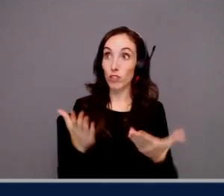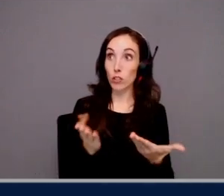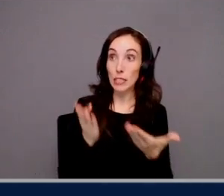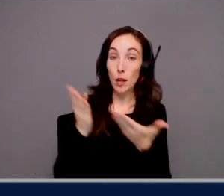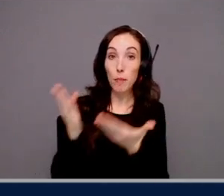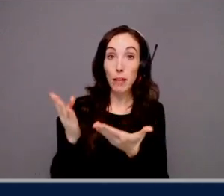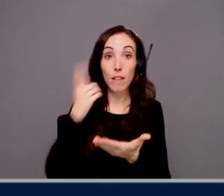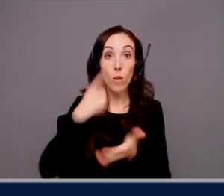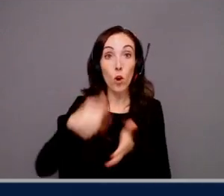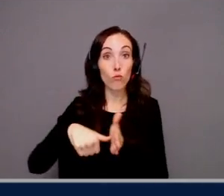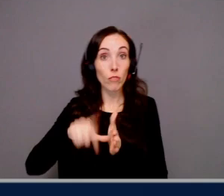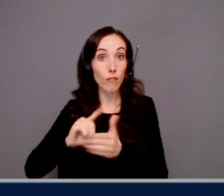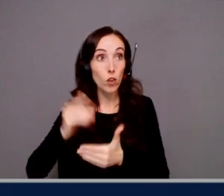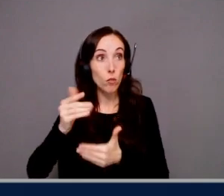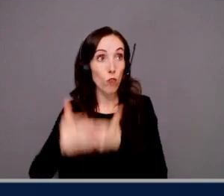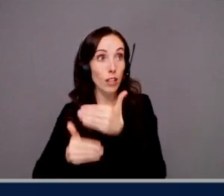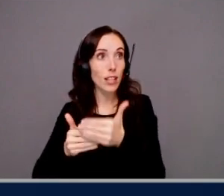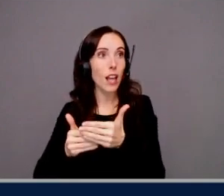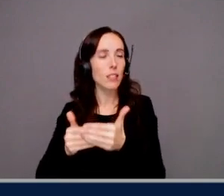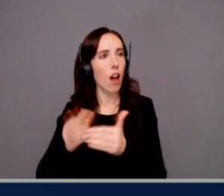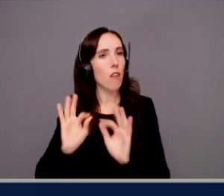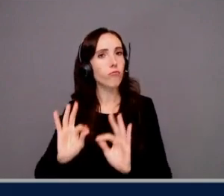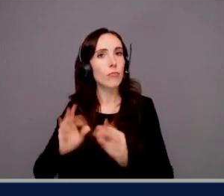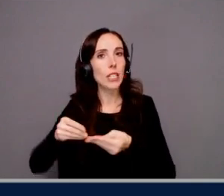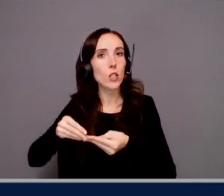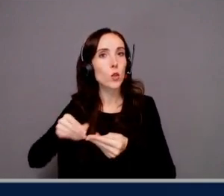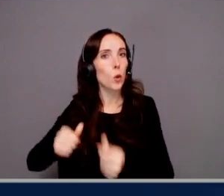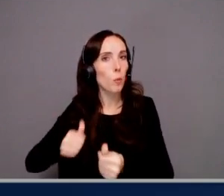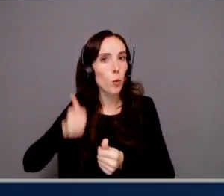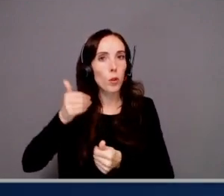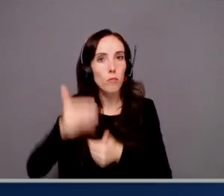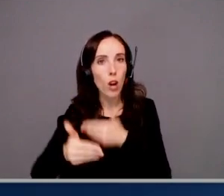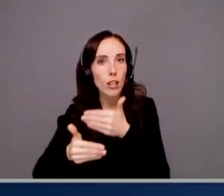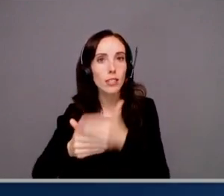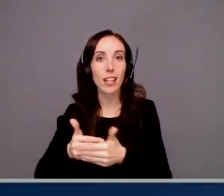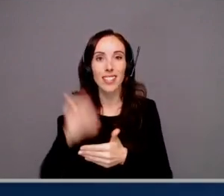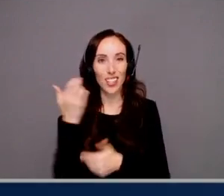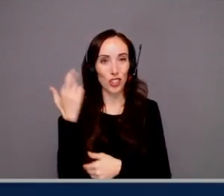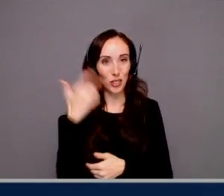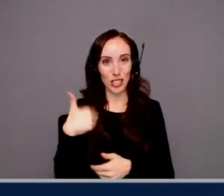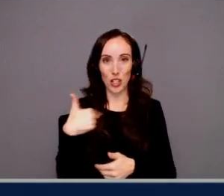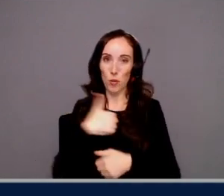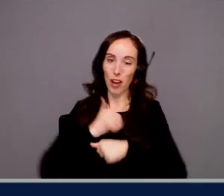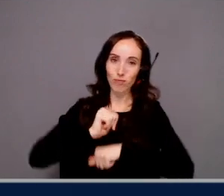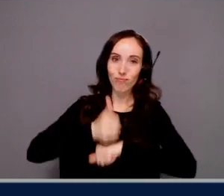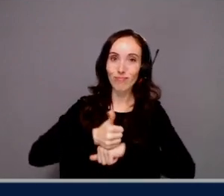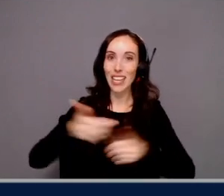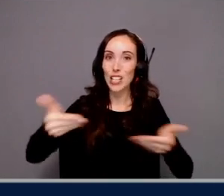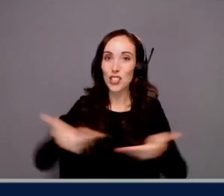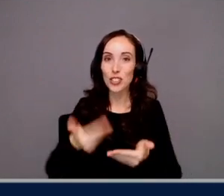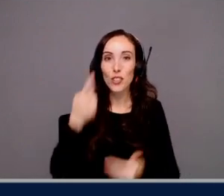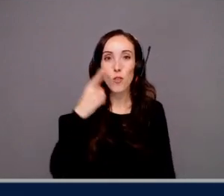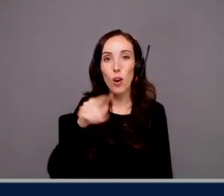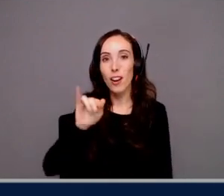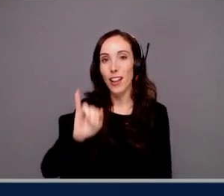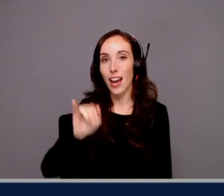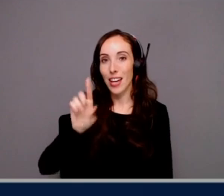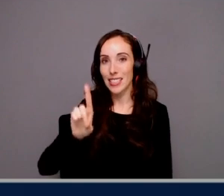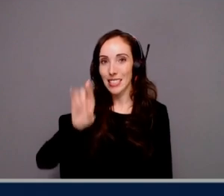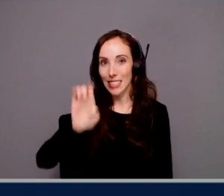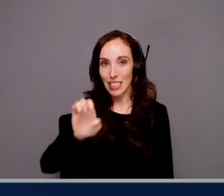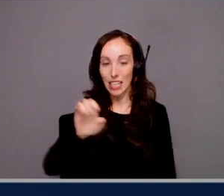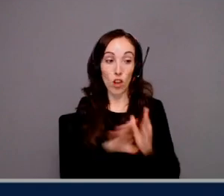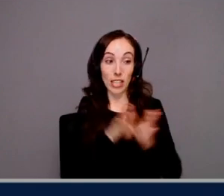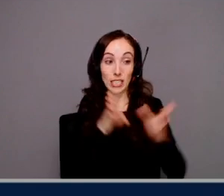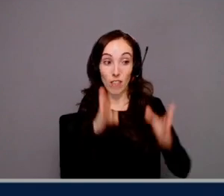the review process goes much smoother. So that's why we are introducing this in the IDE, where developers are actually making their